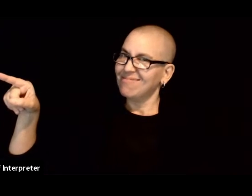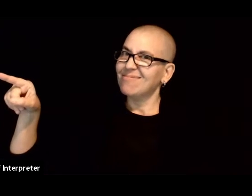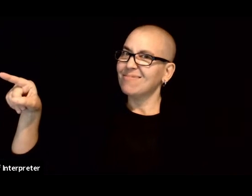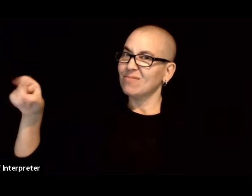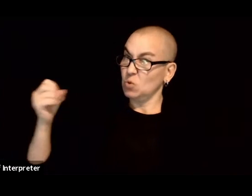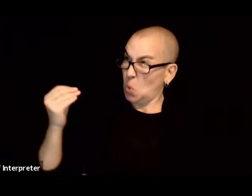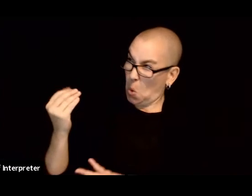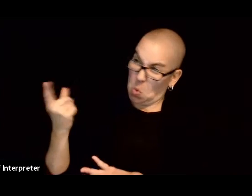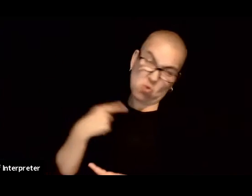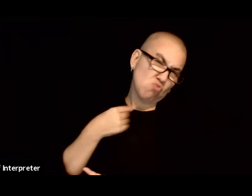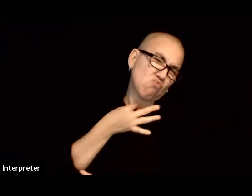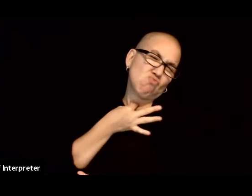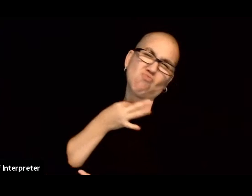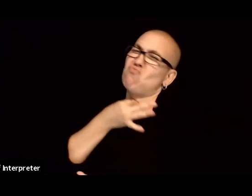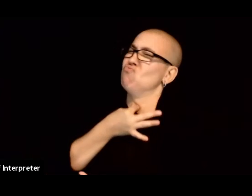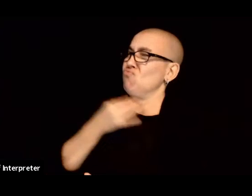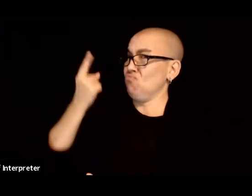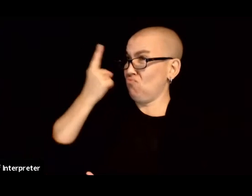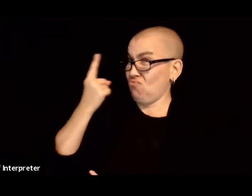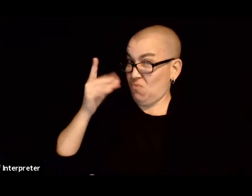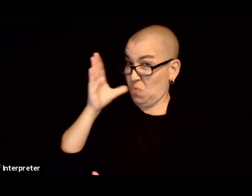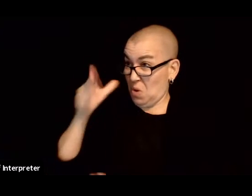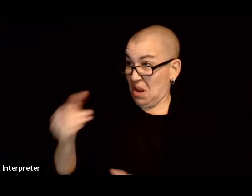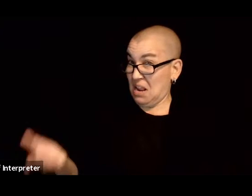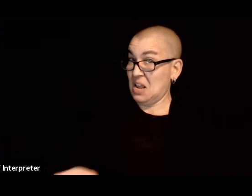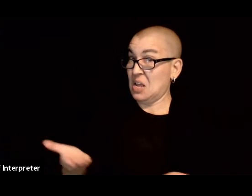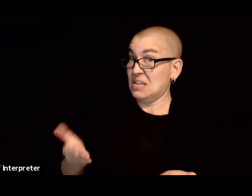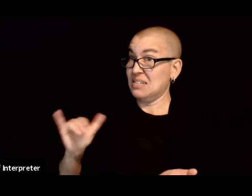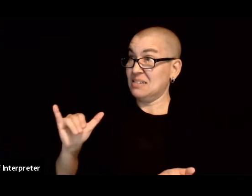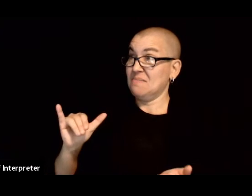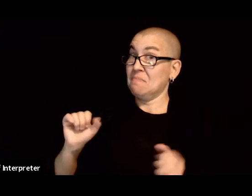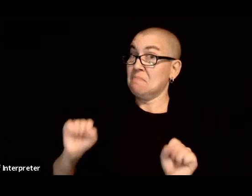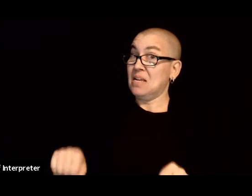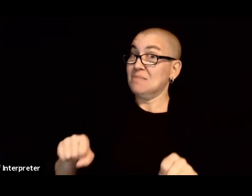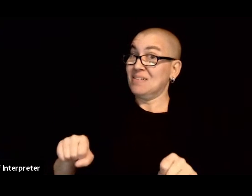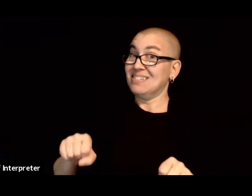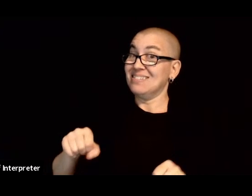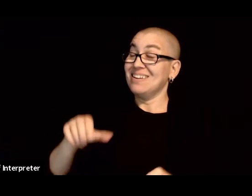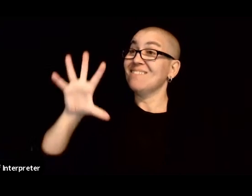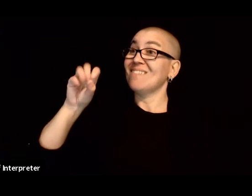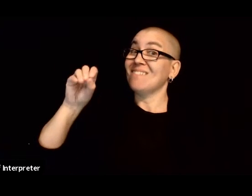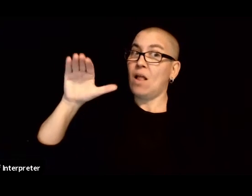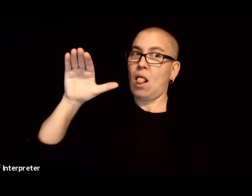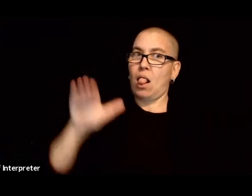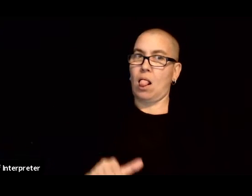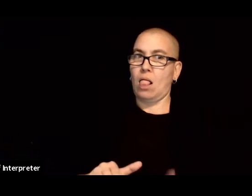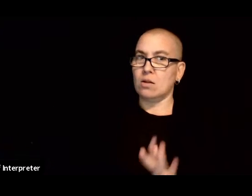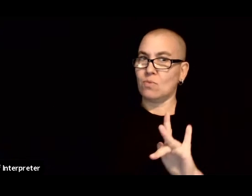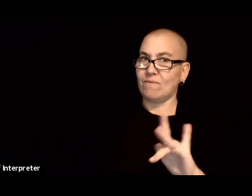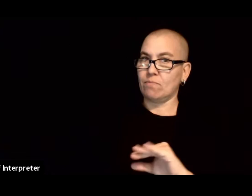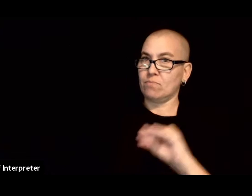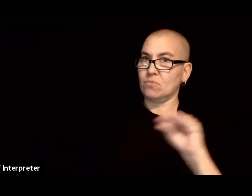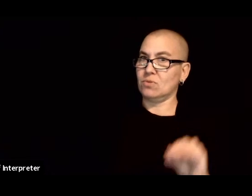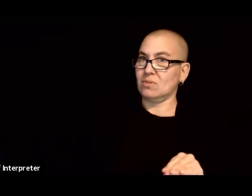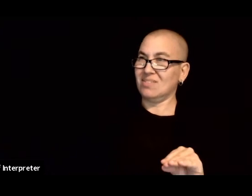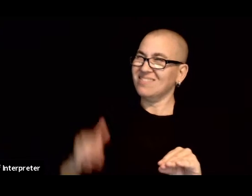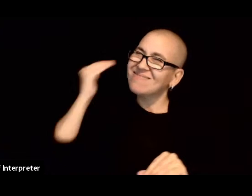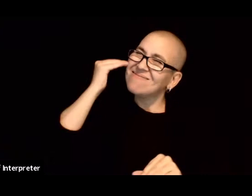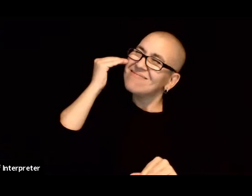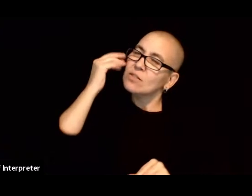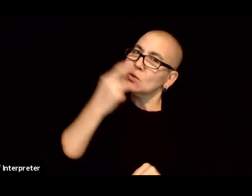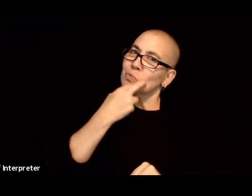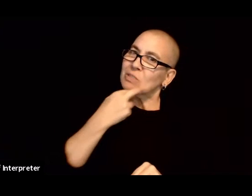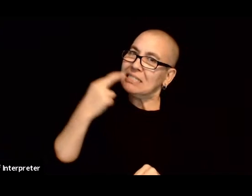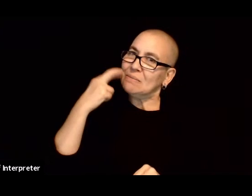we see some of that dialing back? Restaurants are going into a tough season with winter. I mean, is it possible some of those restrictions could get